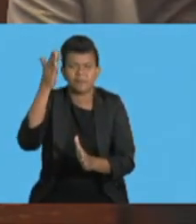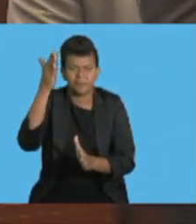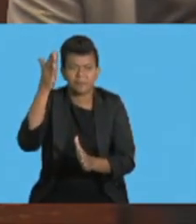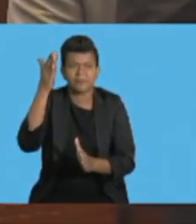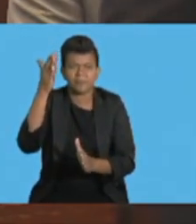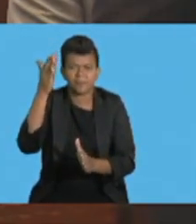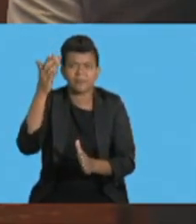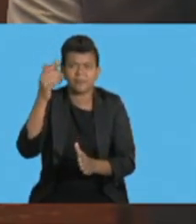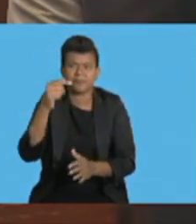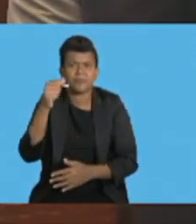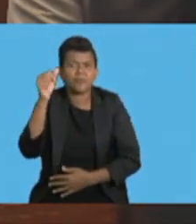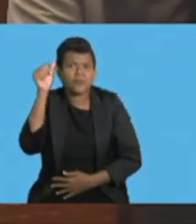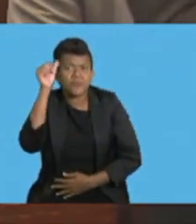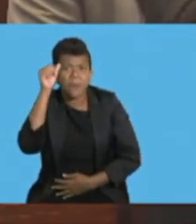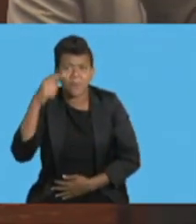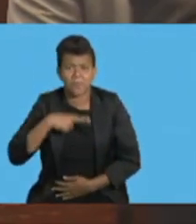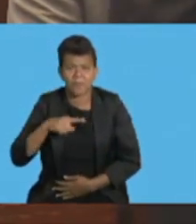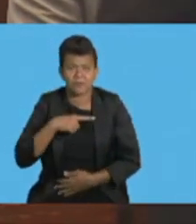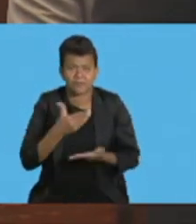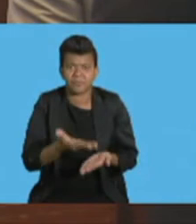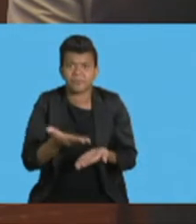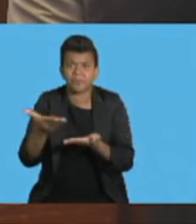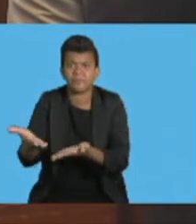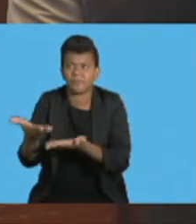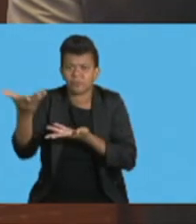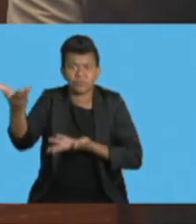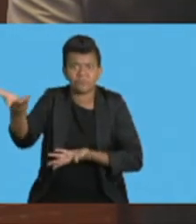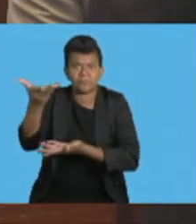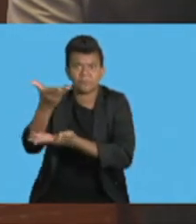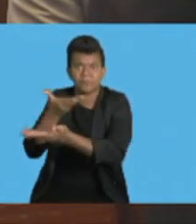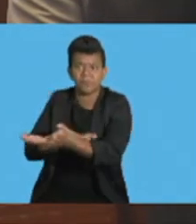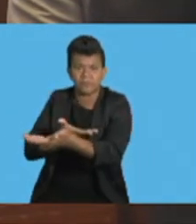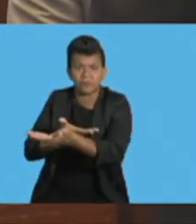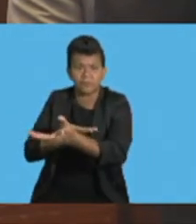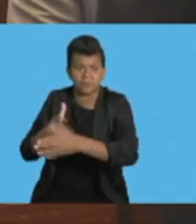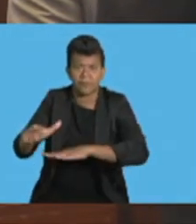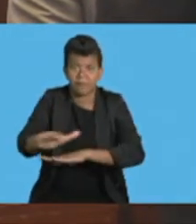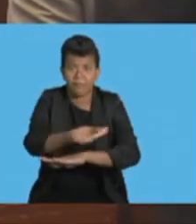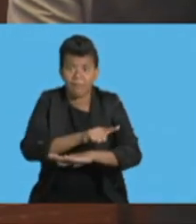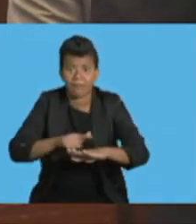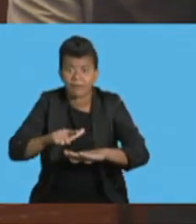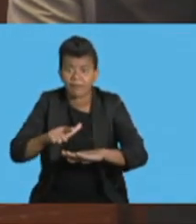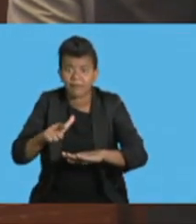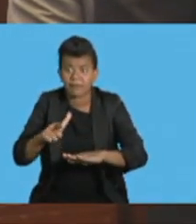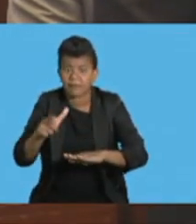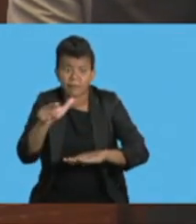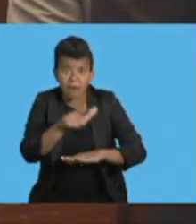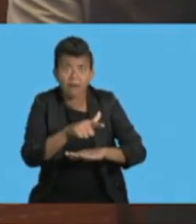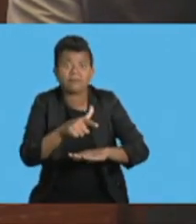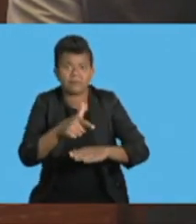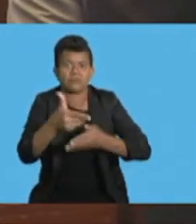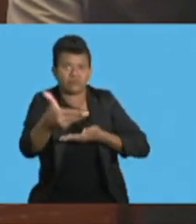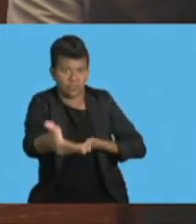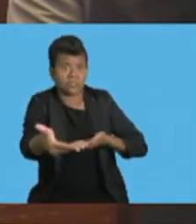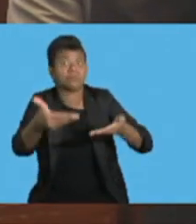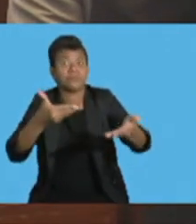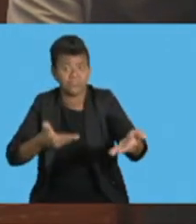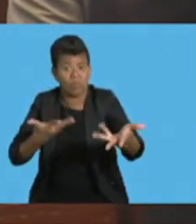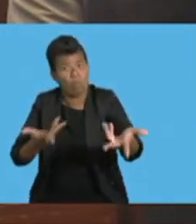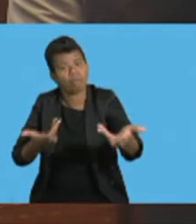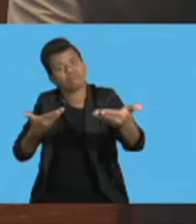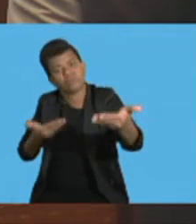when we give a portion of land in exchange of a higher value of higher land value, it's important that we take the